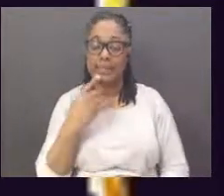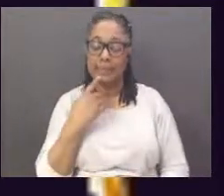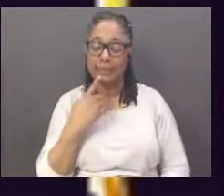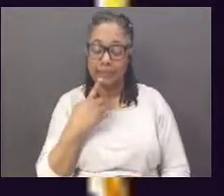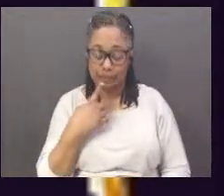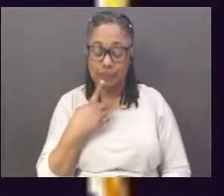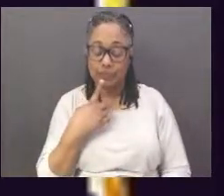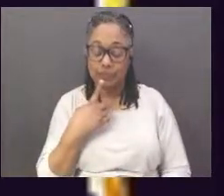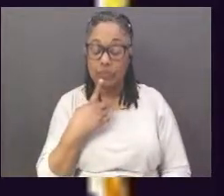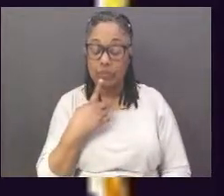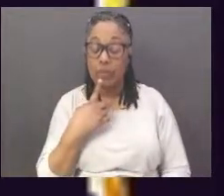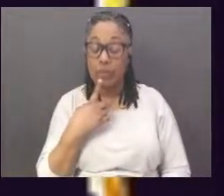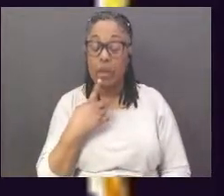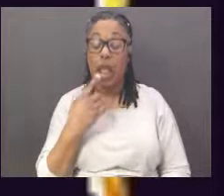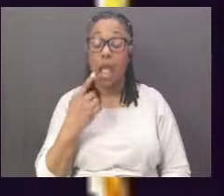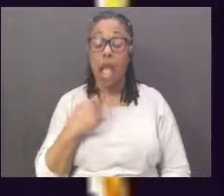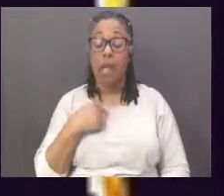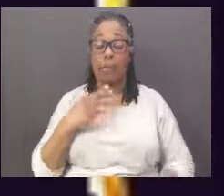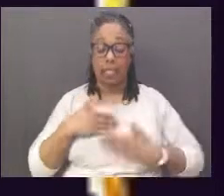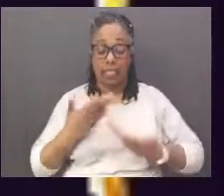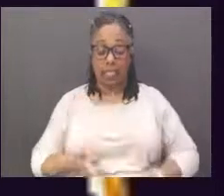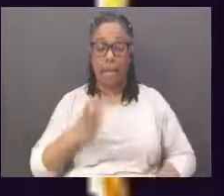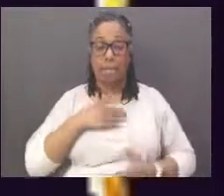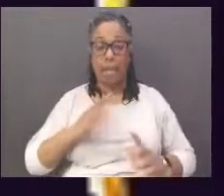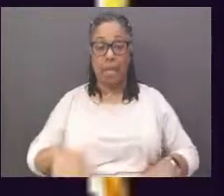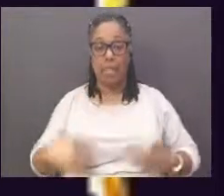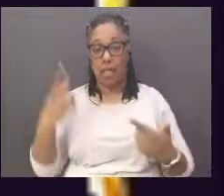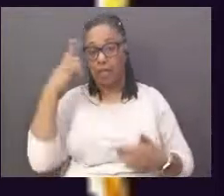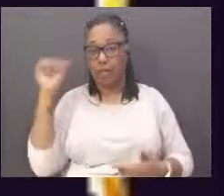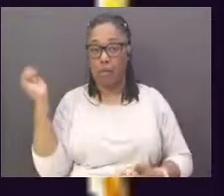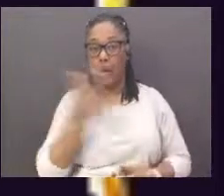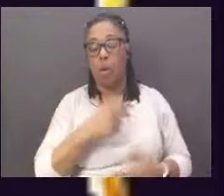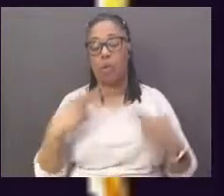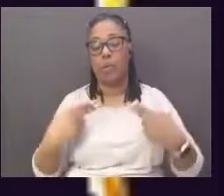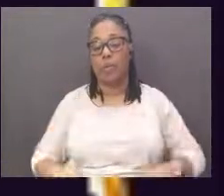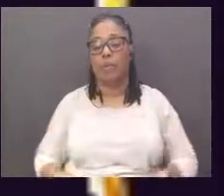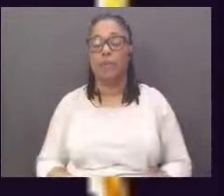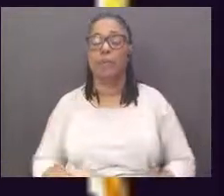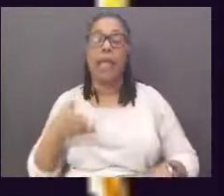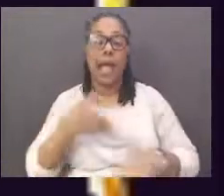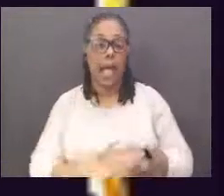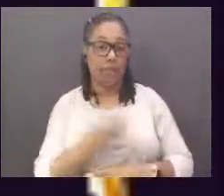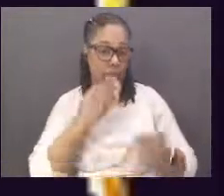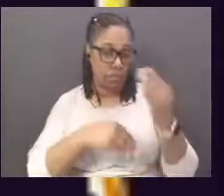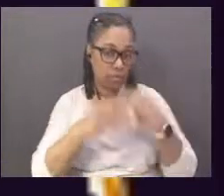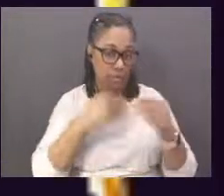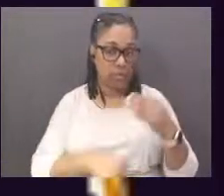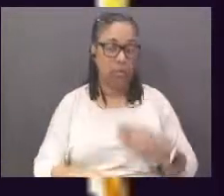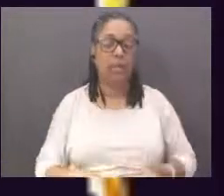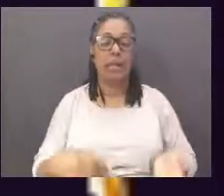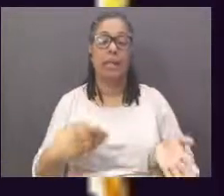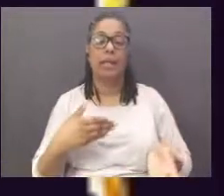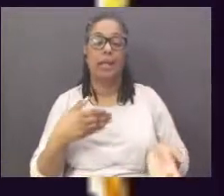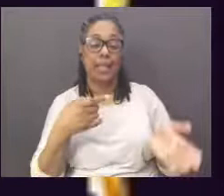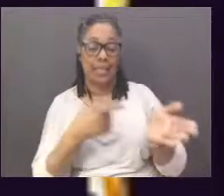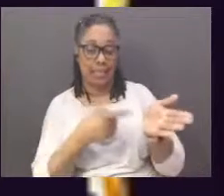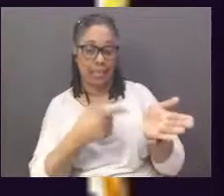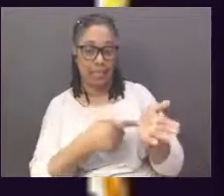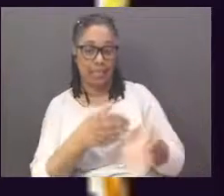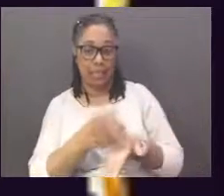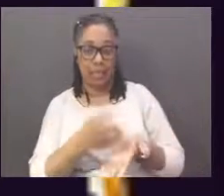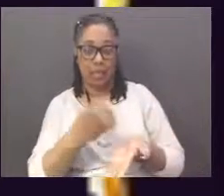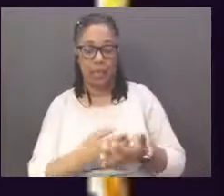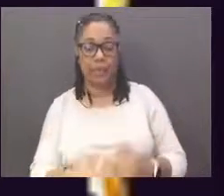to lay down my life for humanity." He said, "After supper, this is the cup. And while the